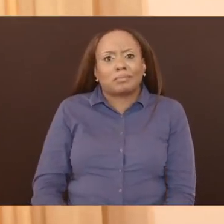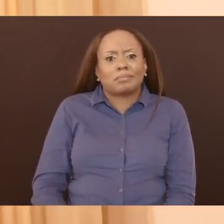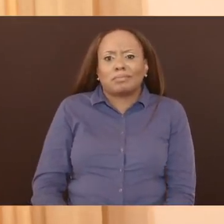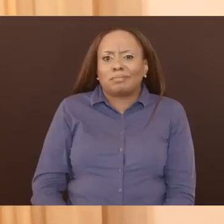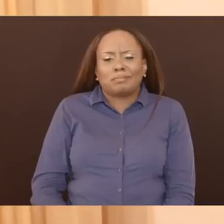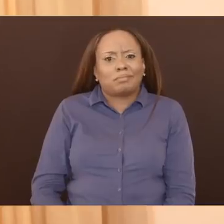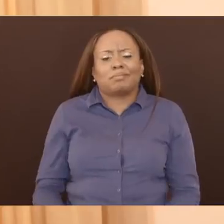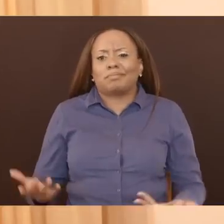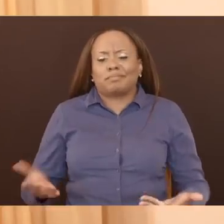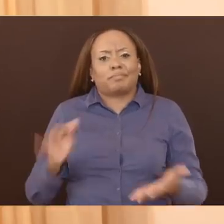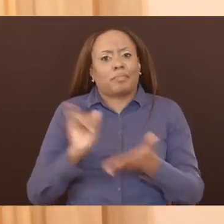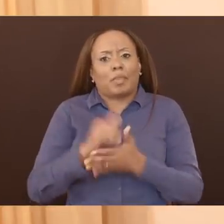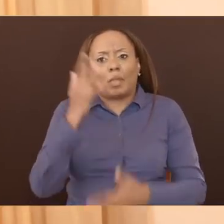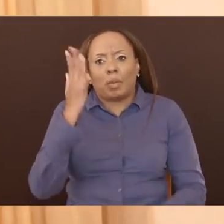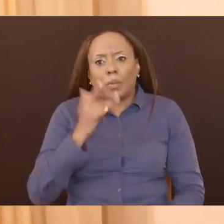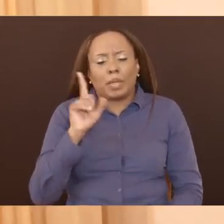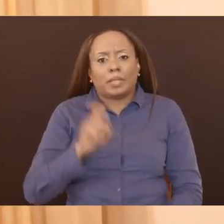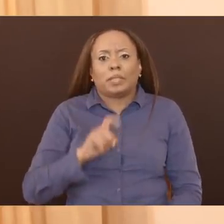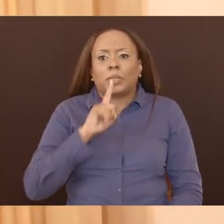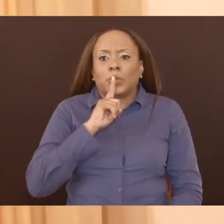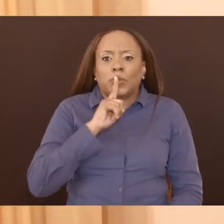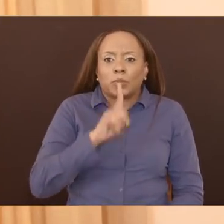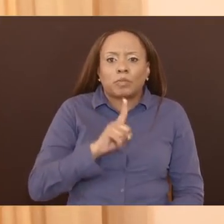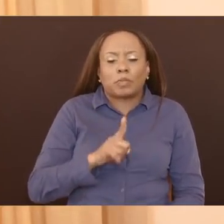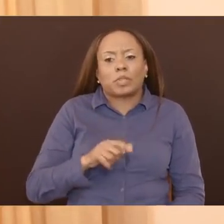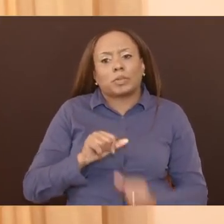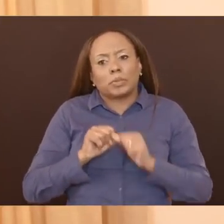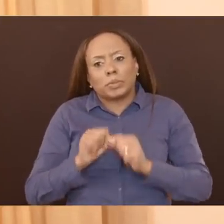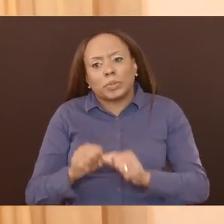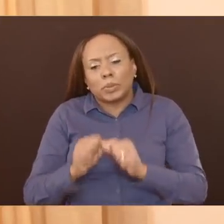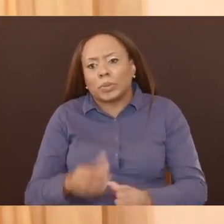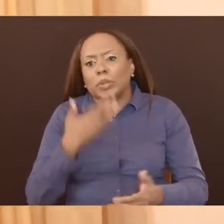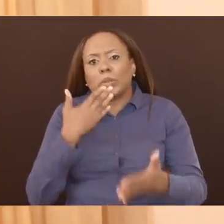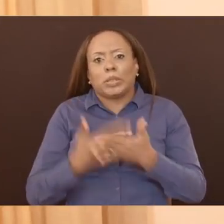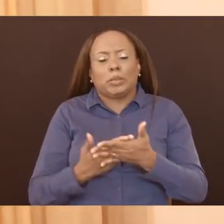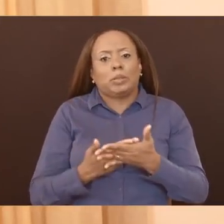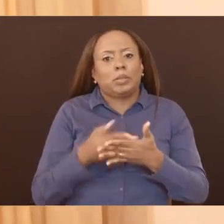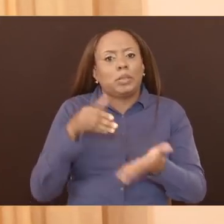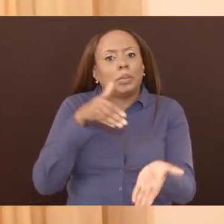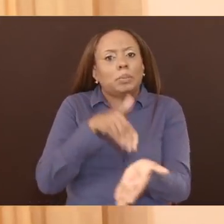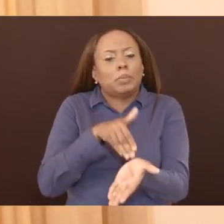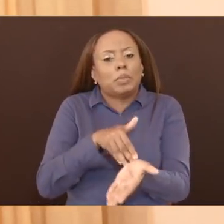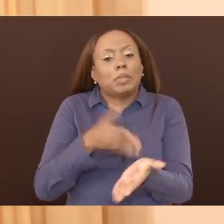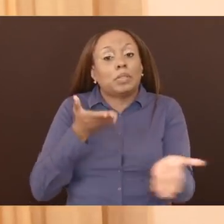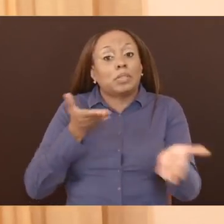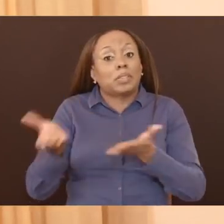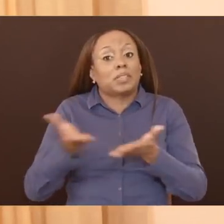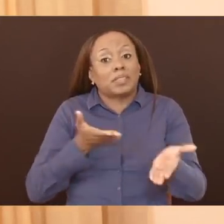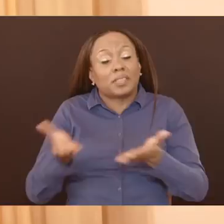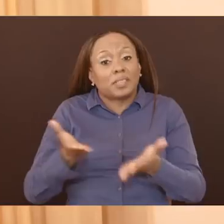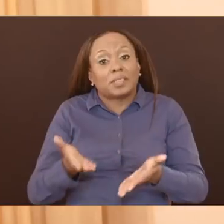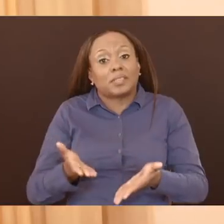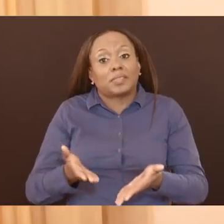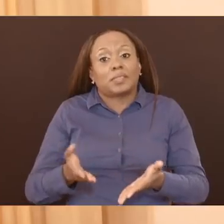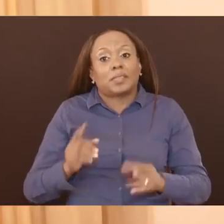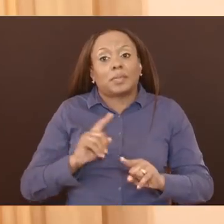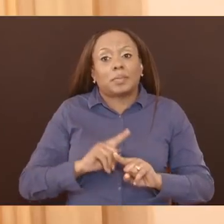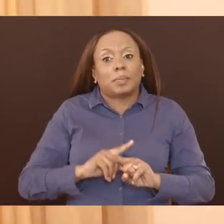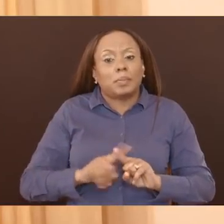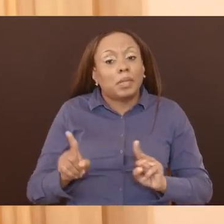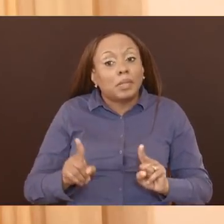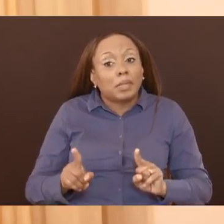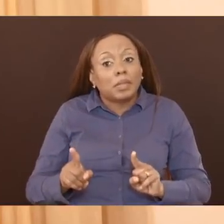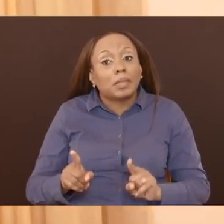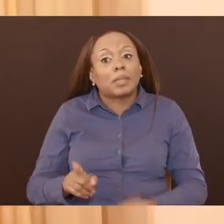to continue to maintain the level of medical services as far as is possible. But that too will be